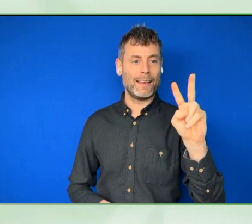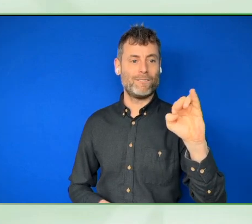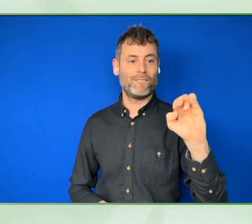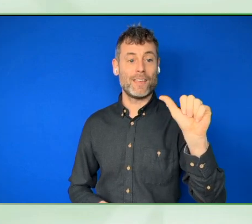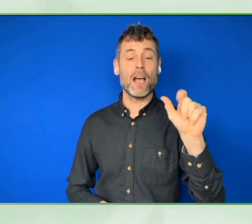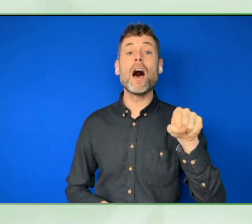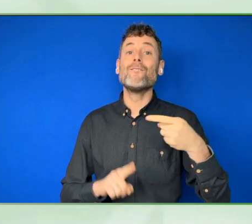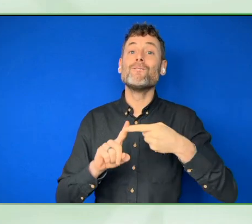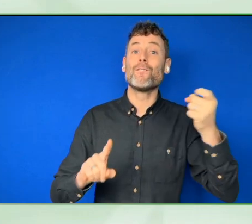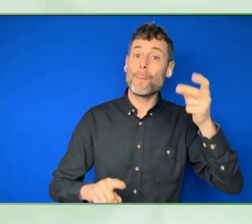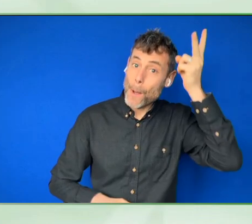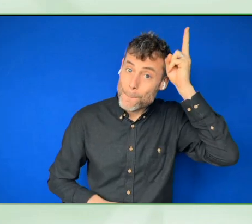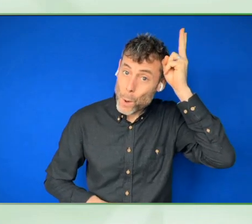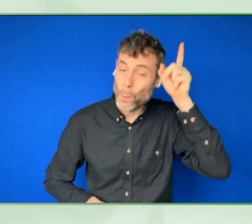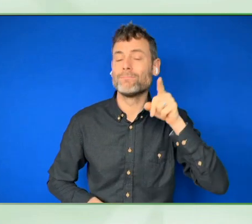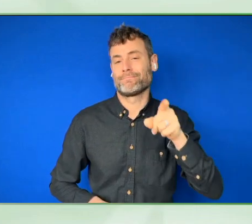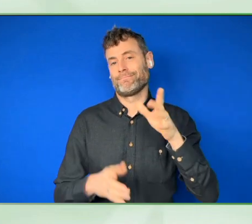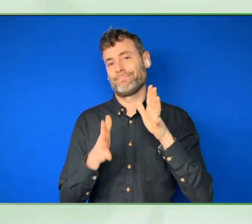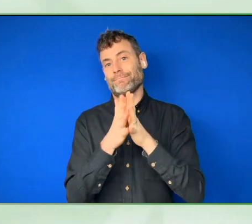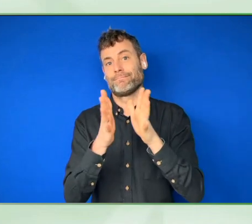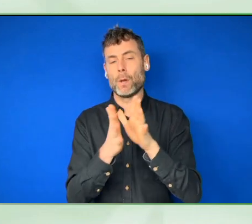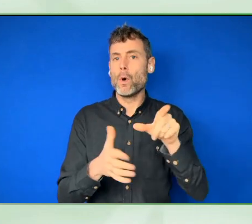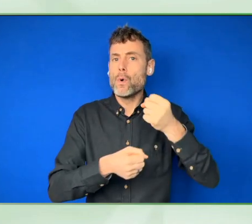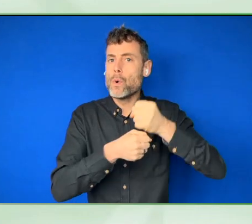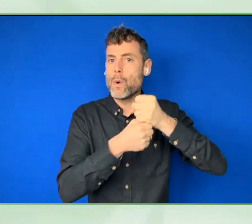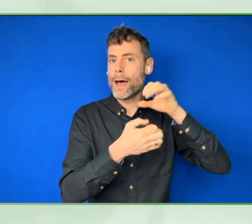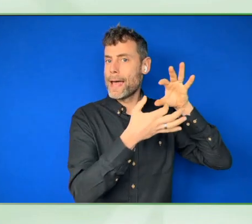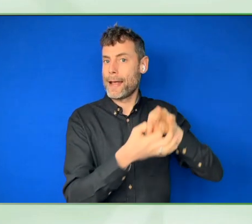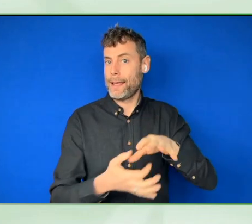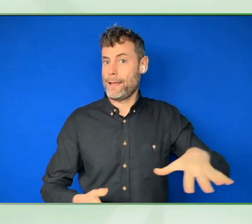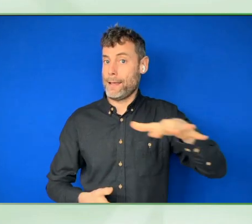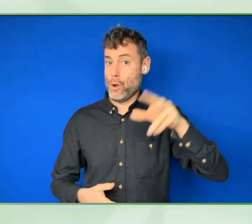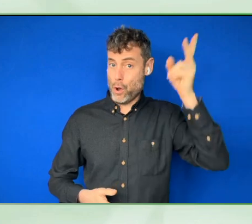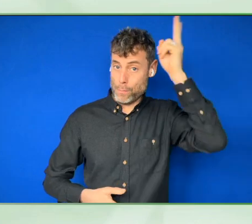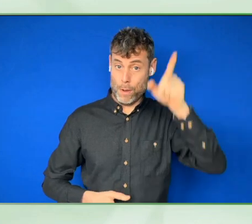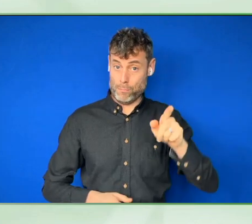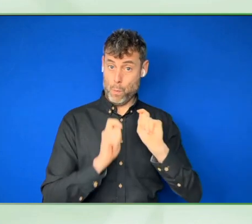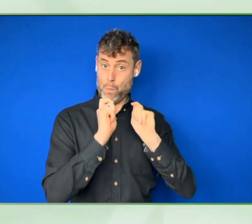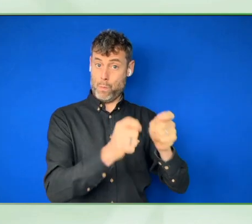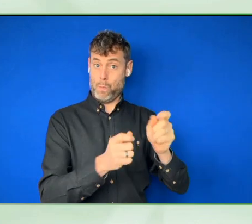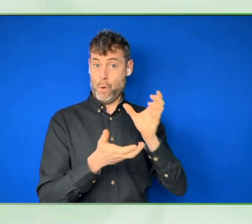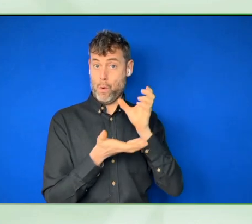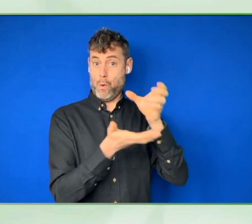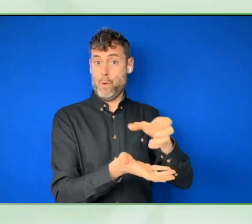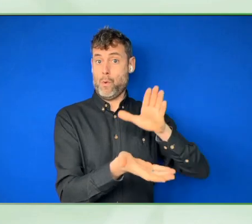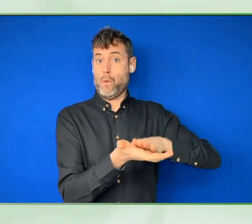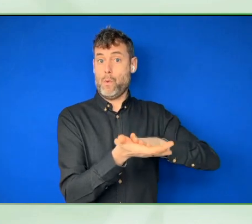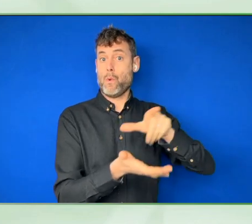us the innovation that won an award this year from Oír para